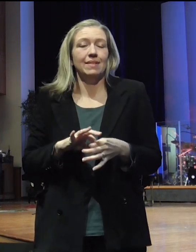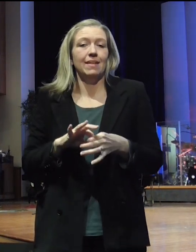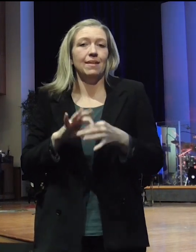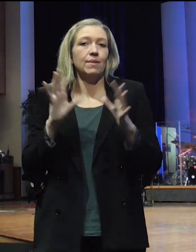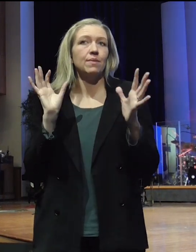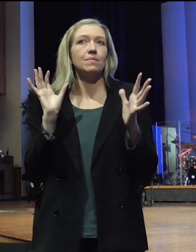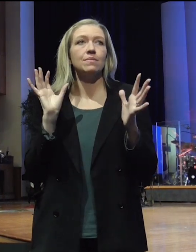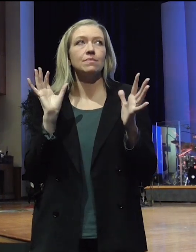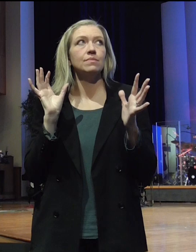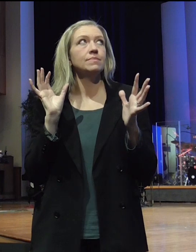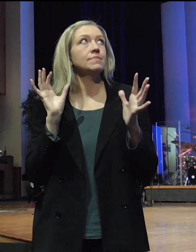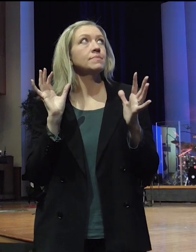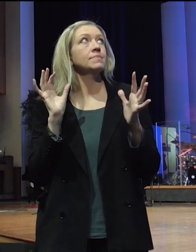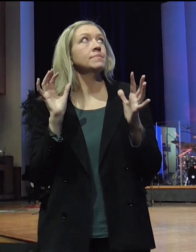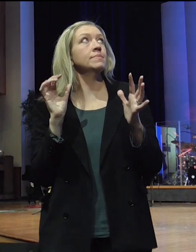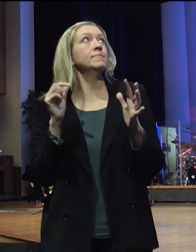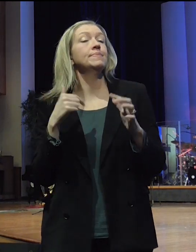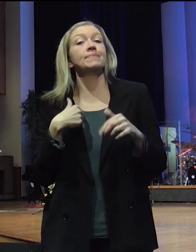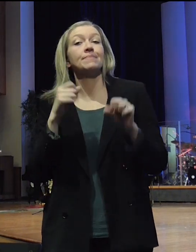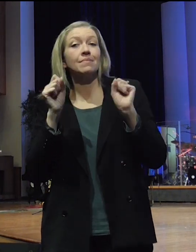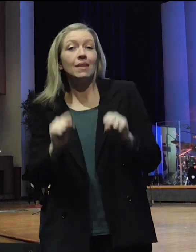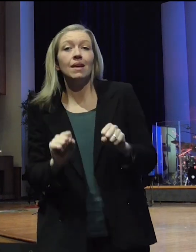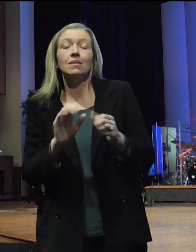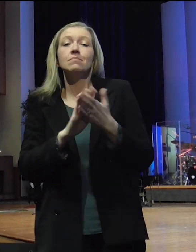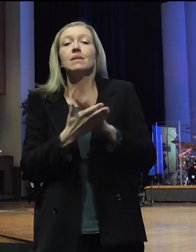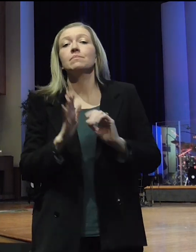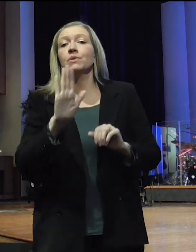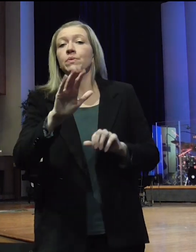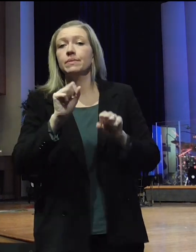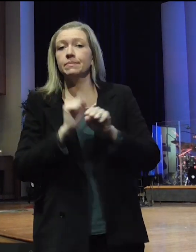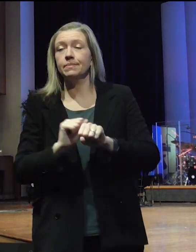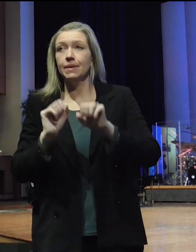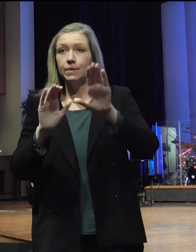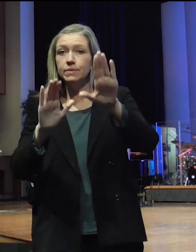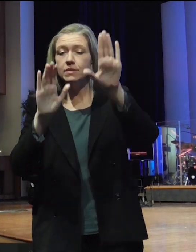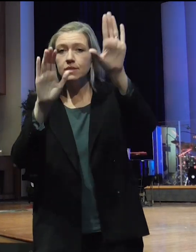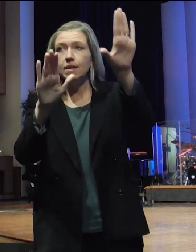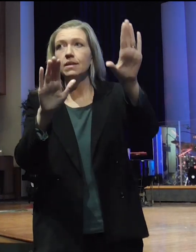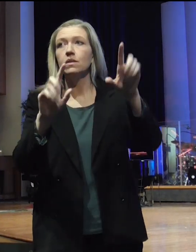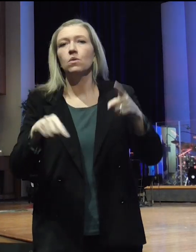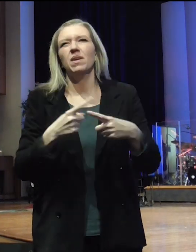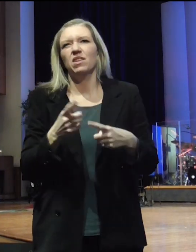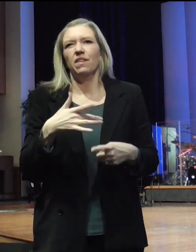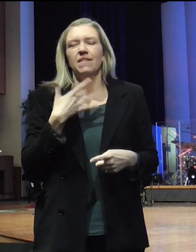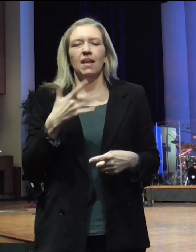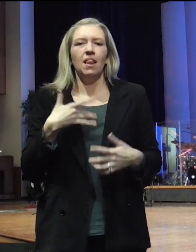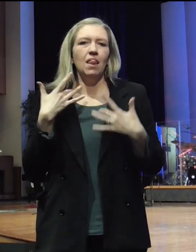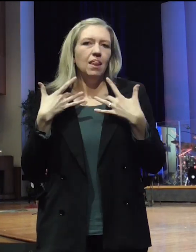I can be a mountain